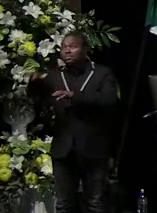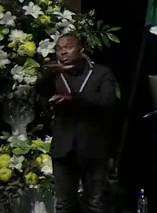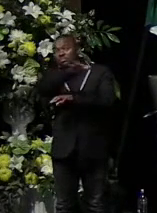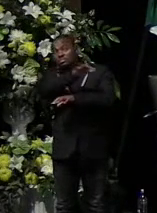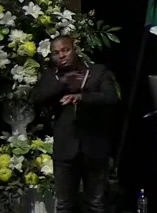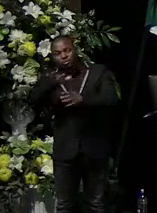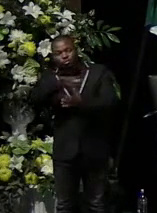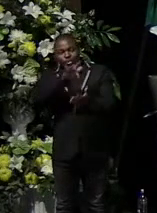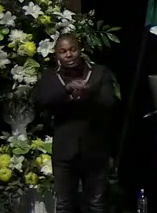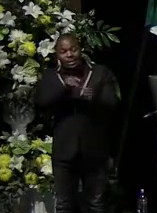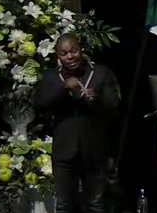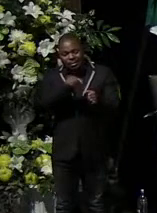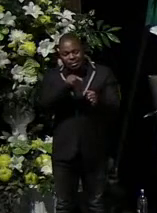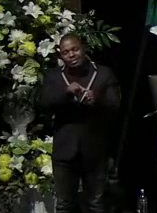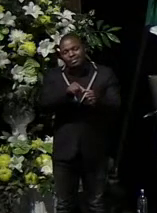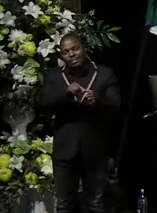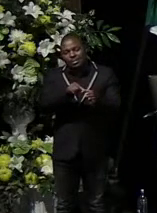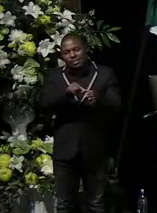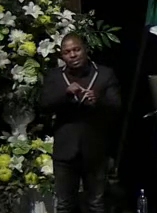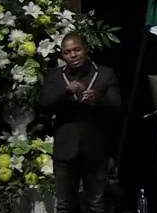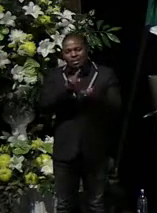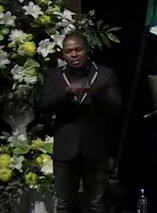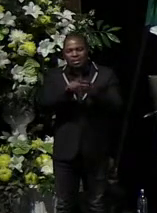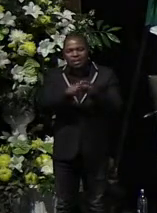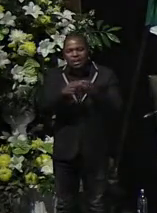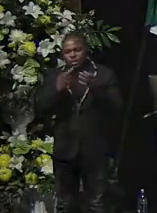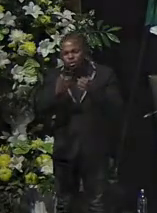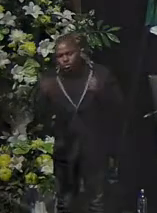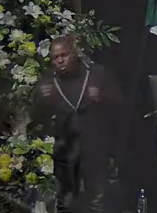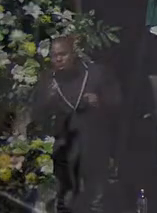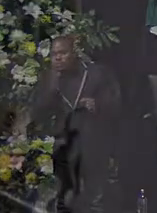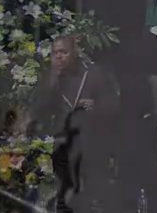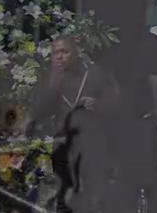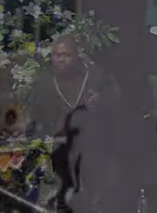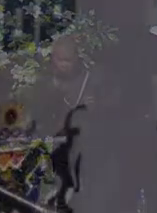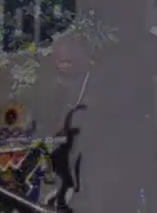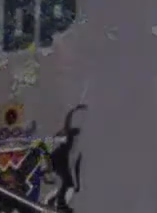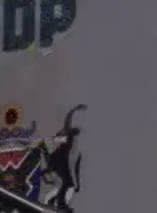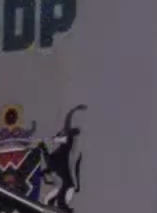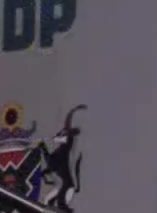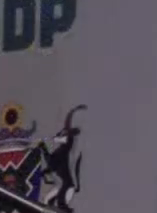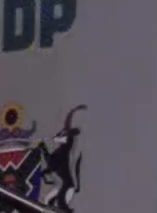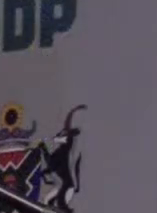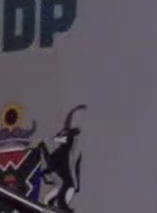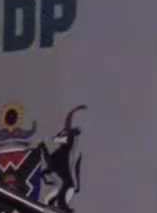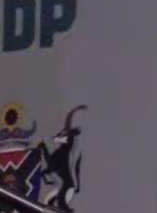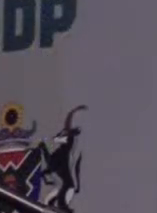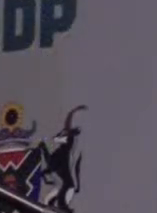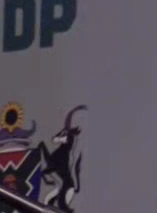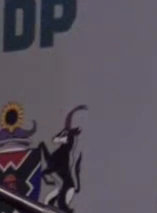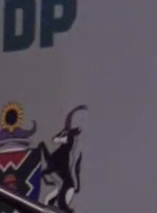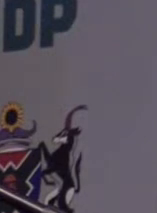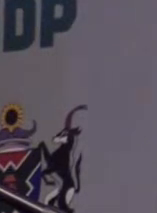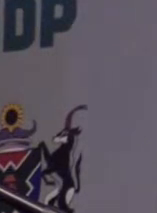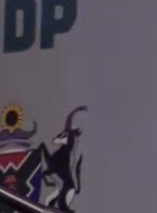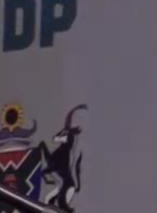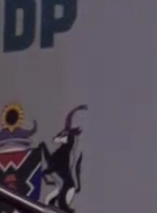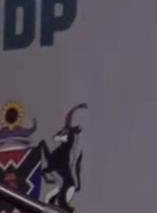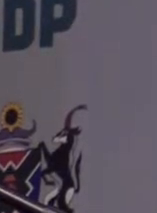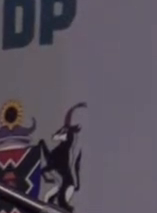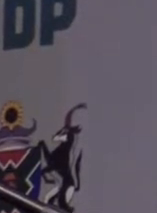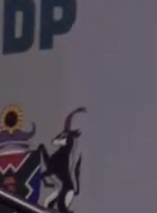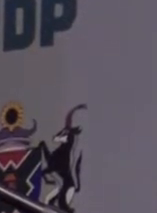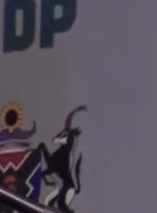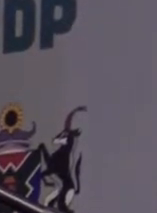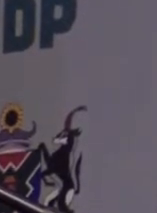concentration of resources of leadership it's in the states and so if we don't focus on